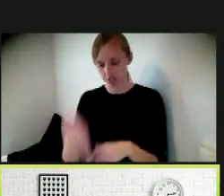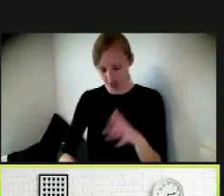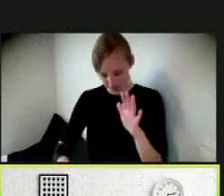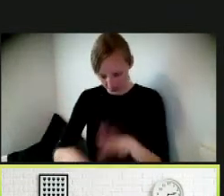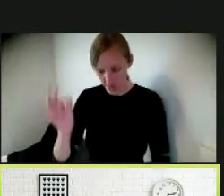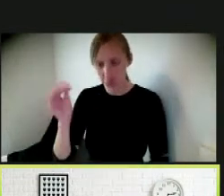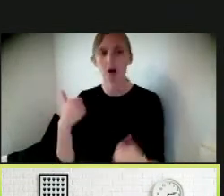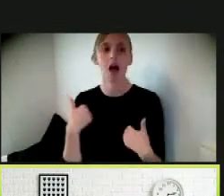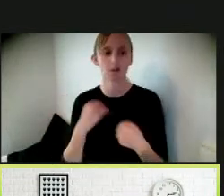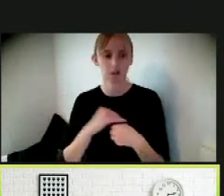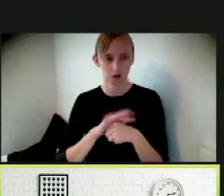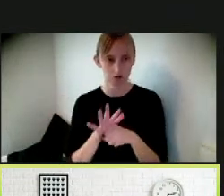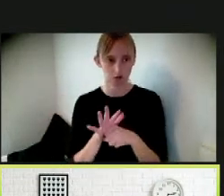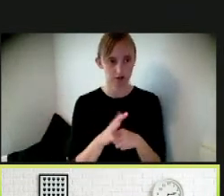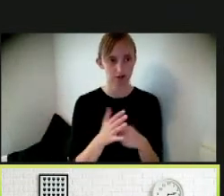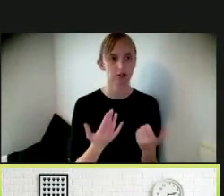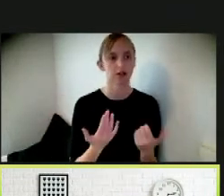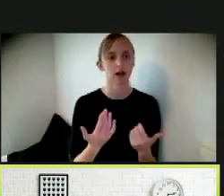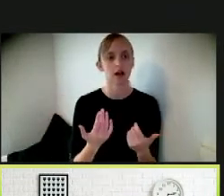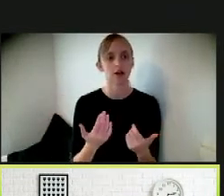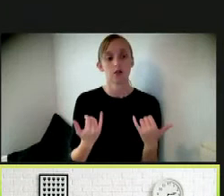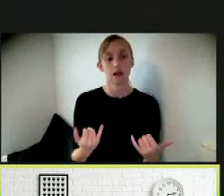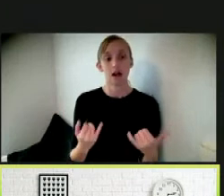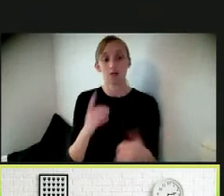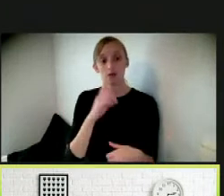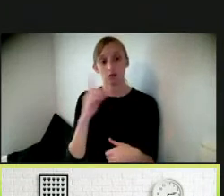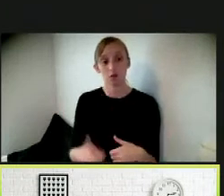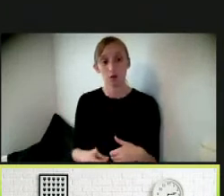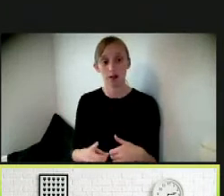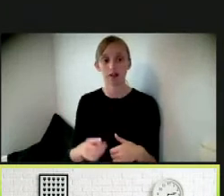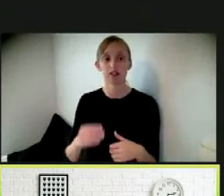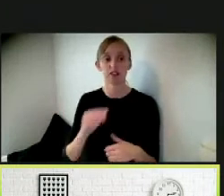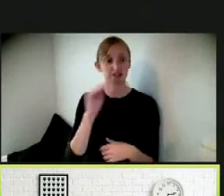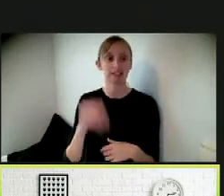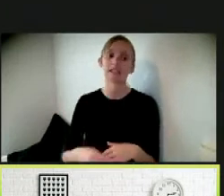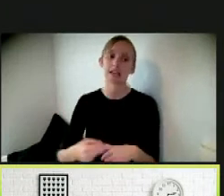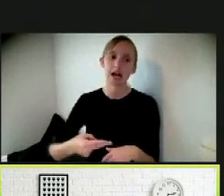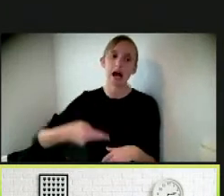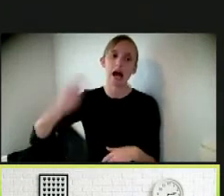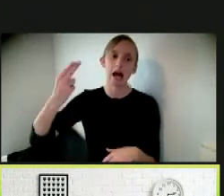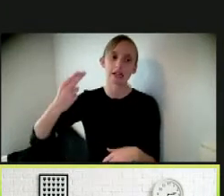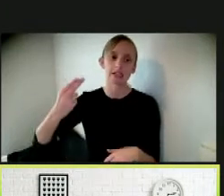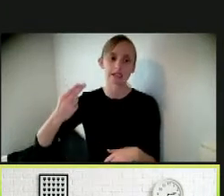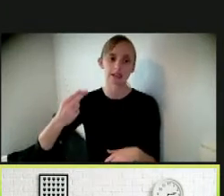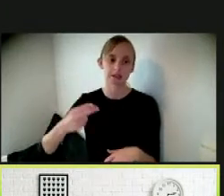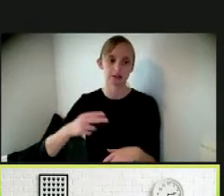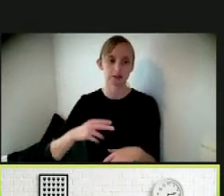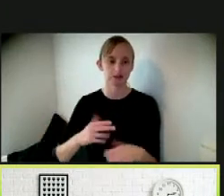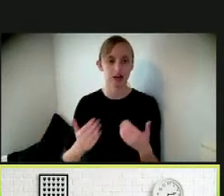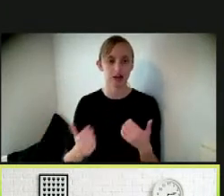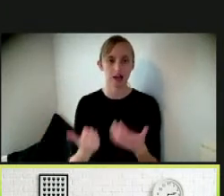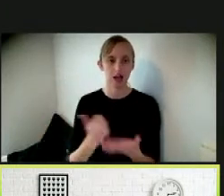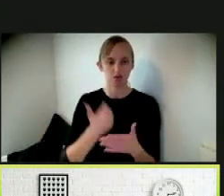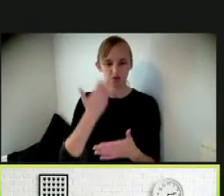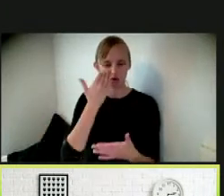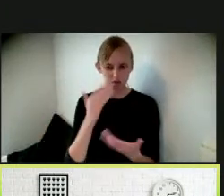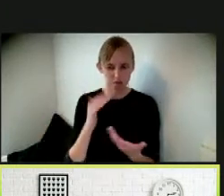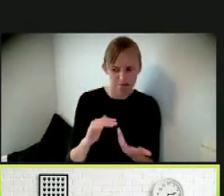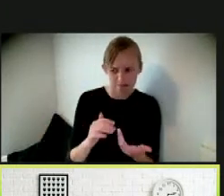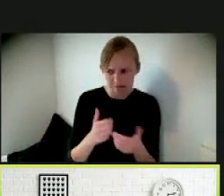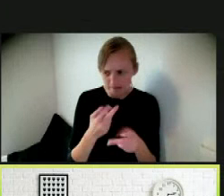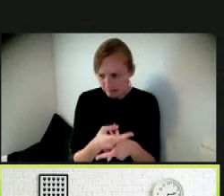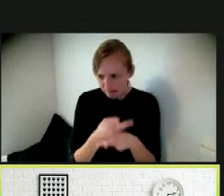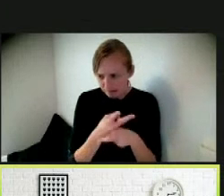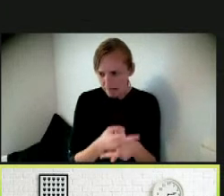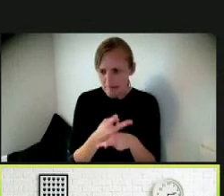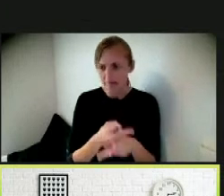in the city of Detroit, it is considered high. And so that just indicates that there's a increased